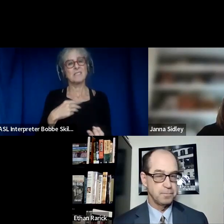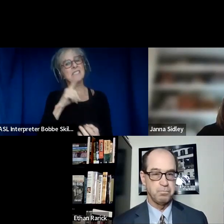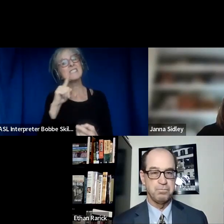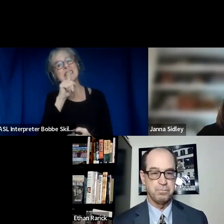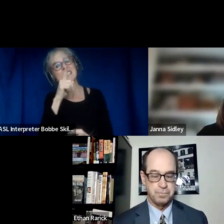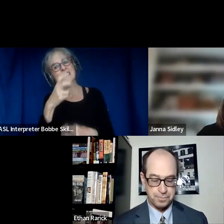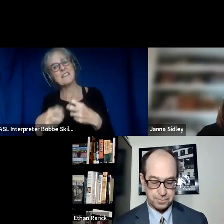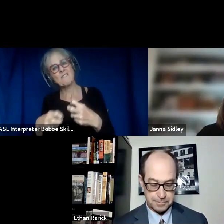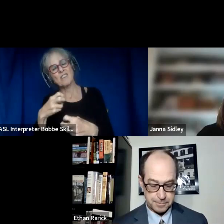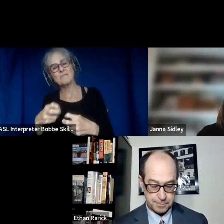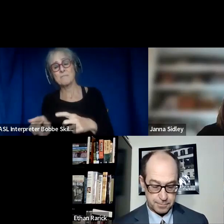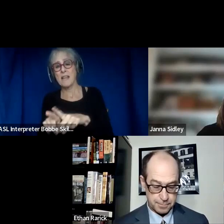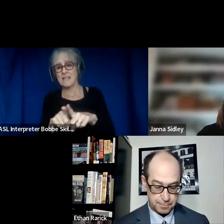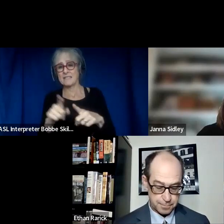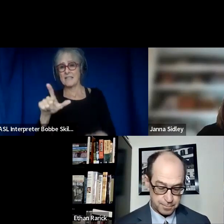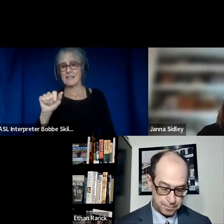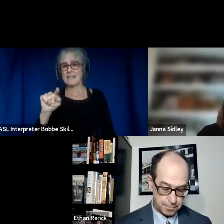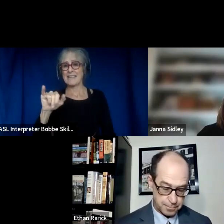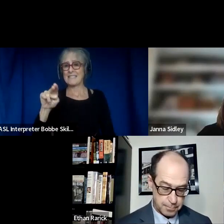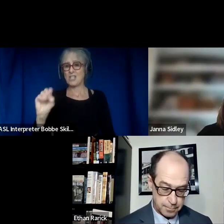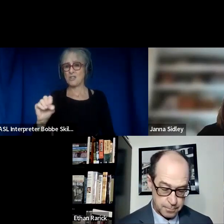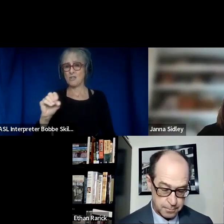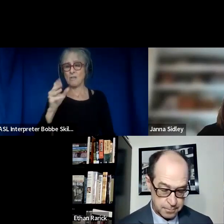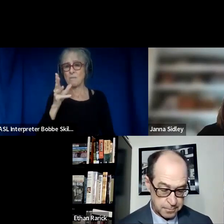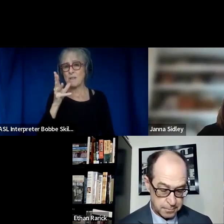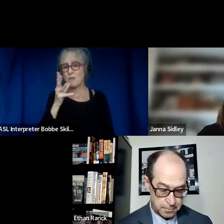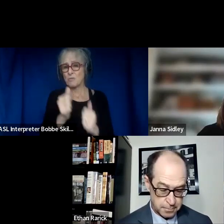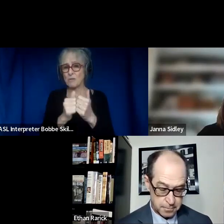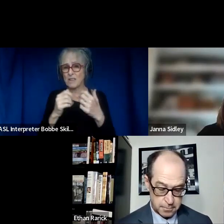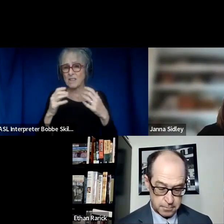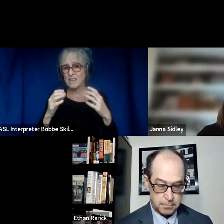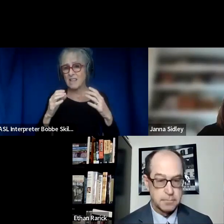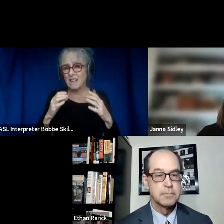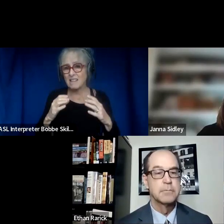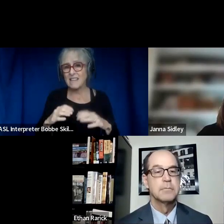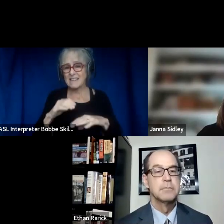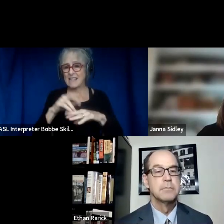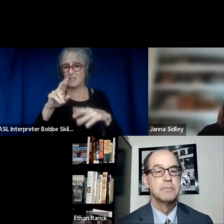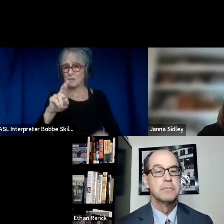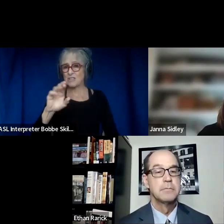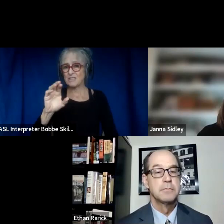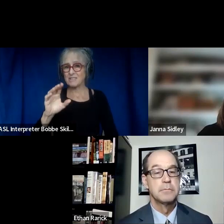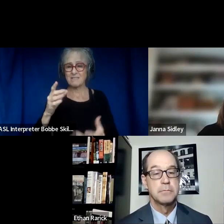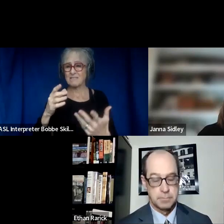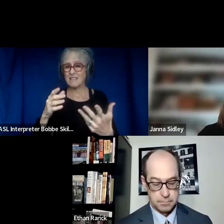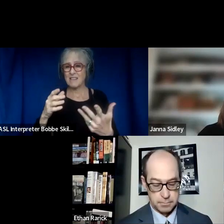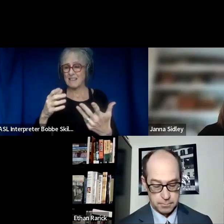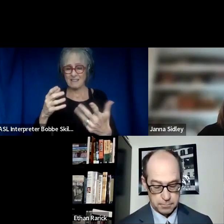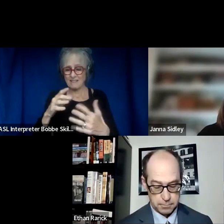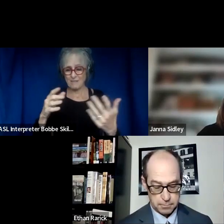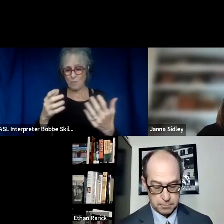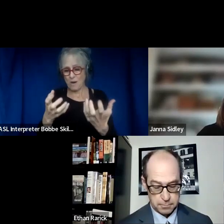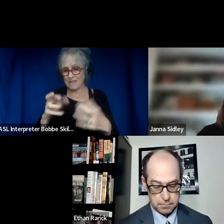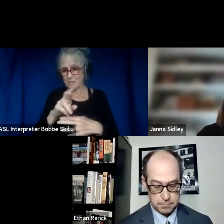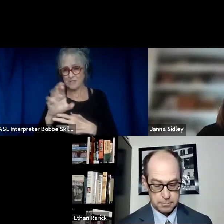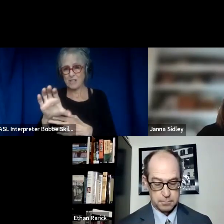Latino parent with a Latino client at the regional center, we are part of this disparities. And we keep